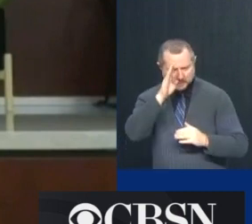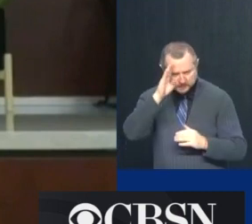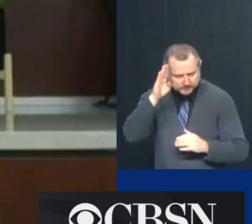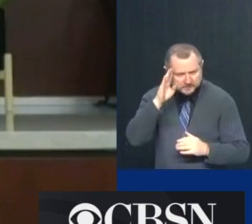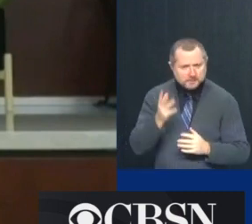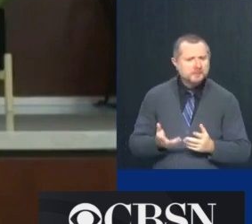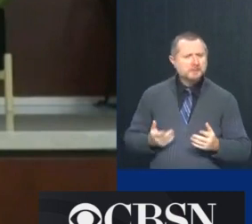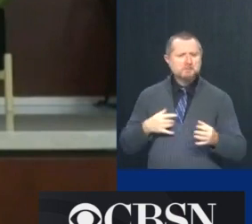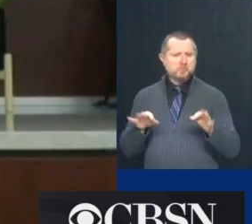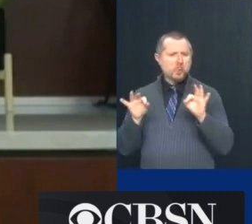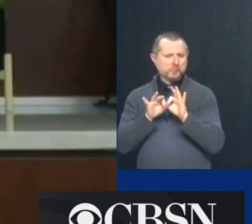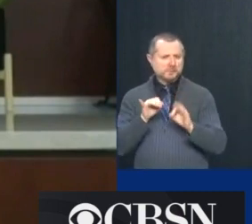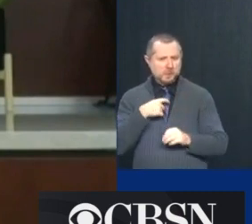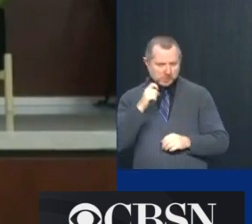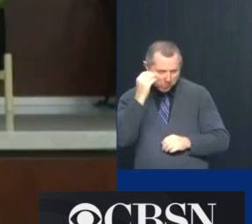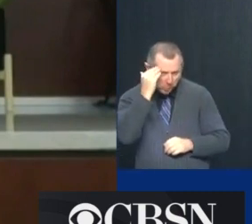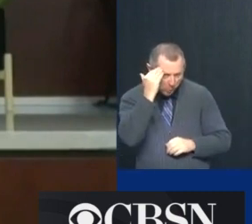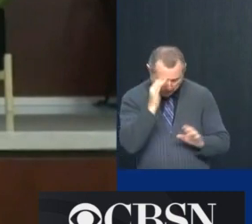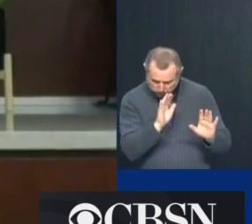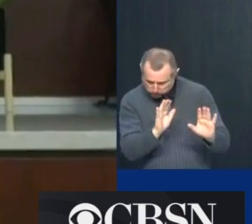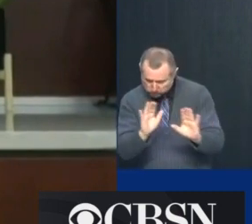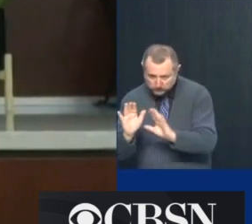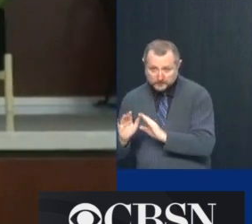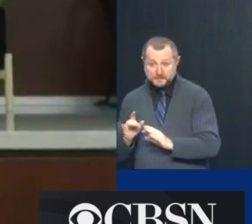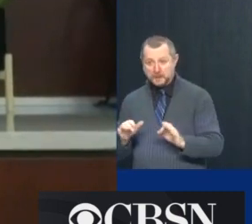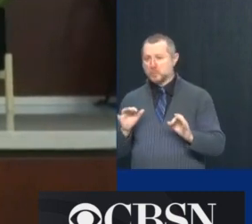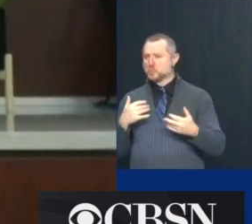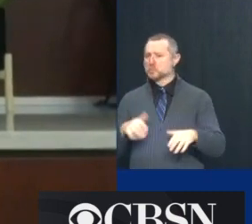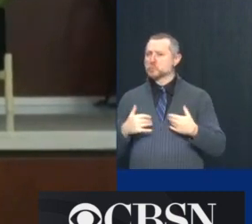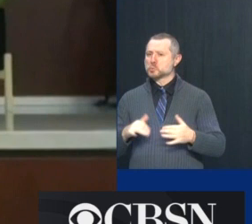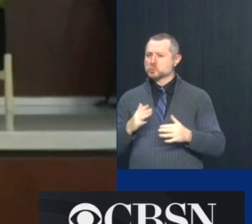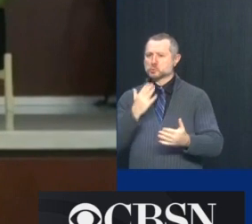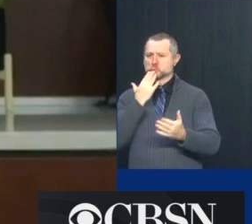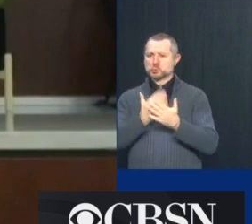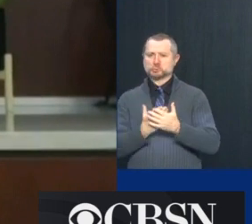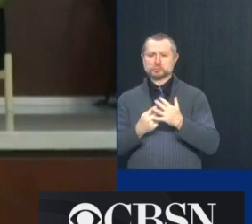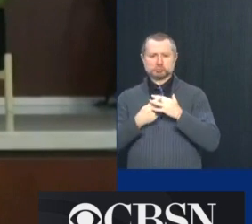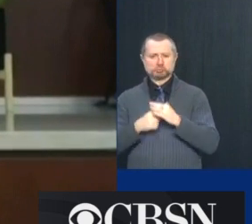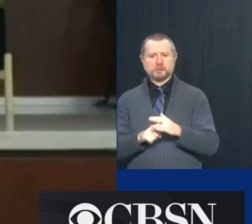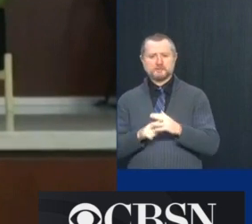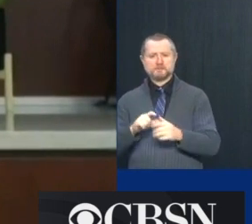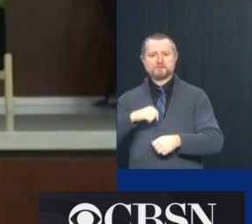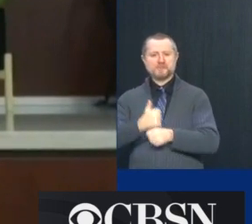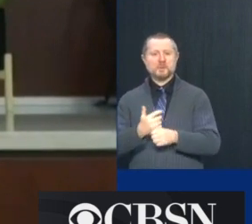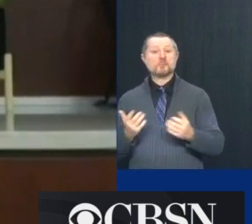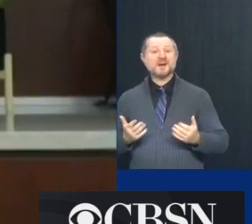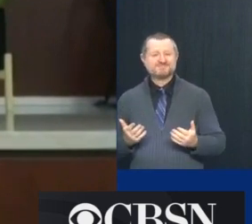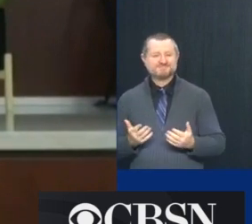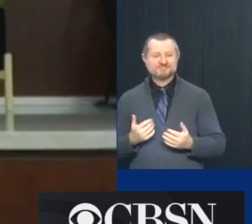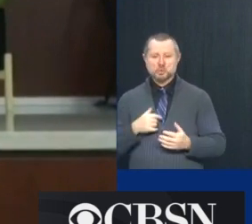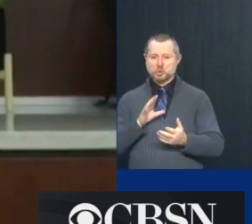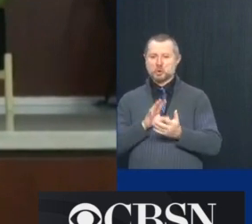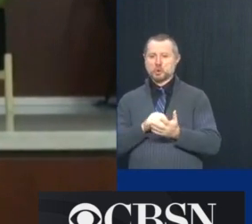extremely important and is built on a foundation that we absolutely need as we go